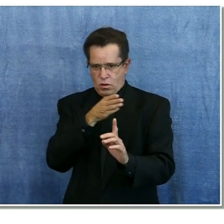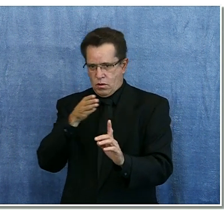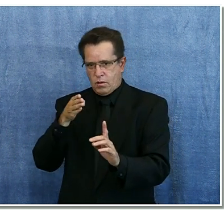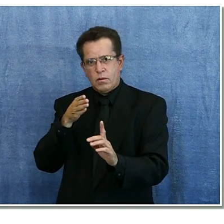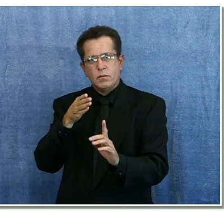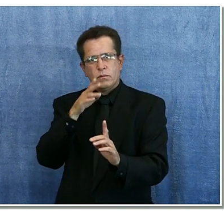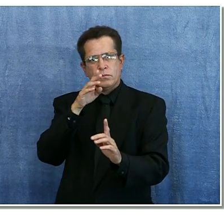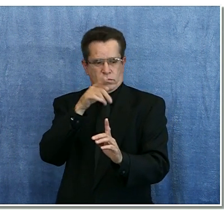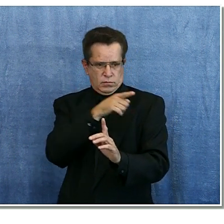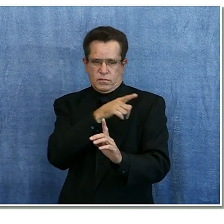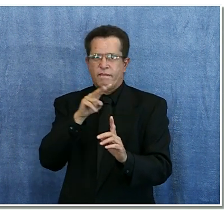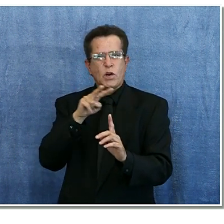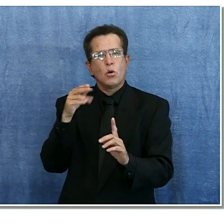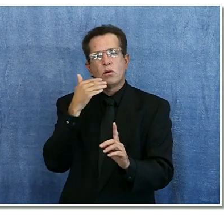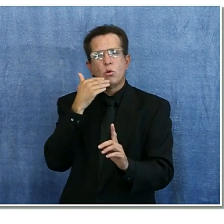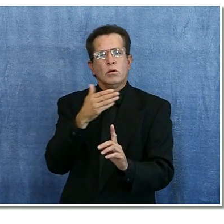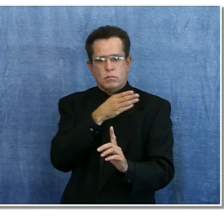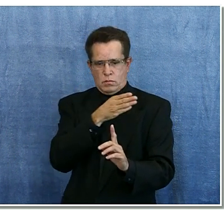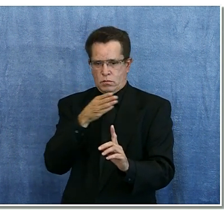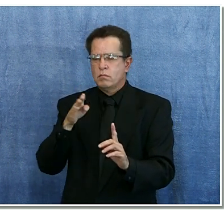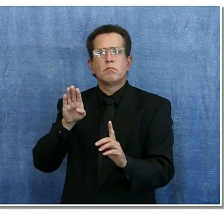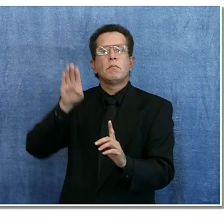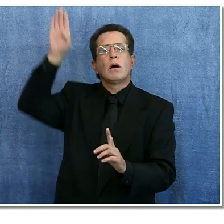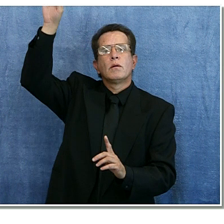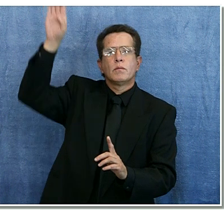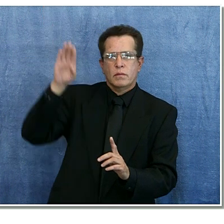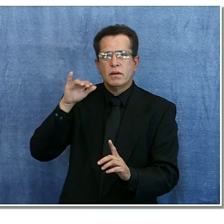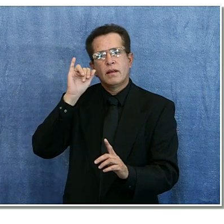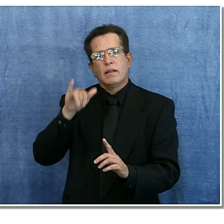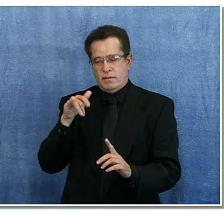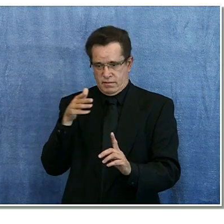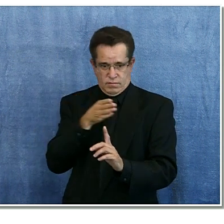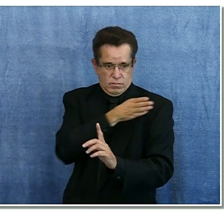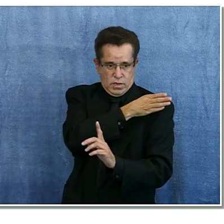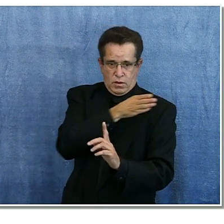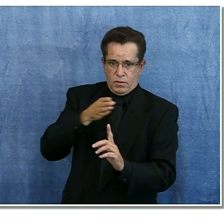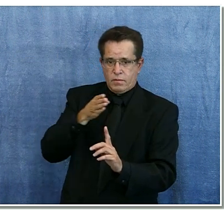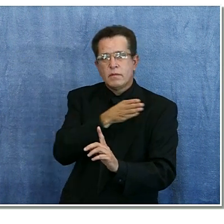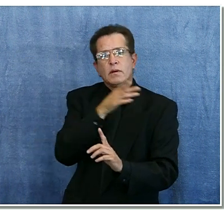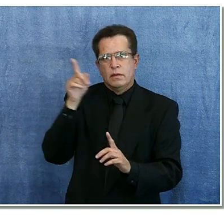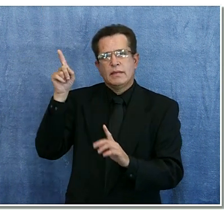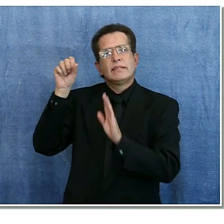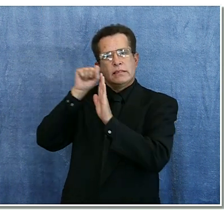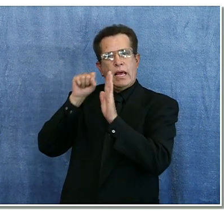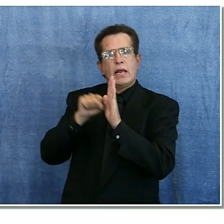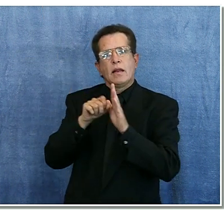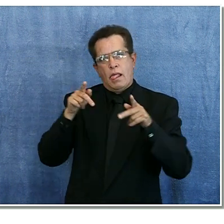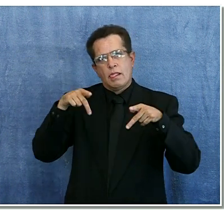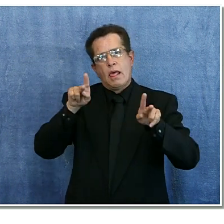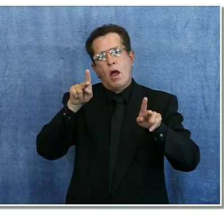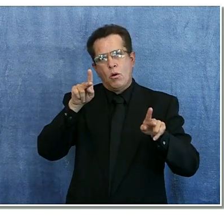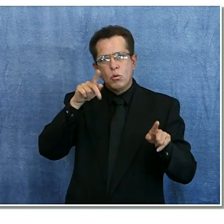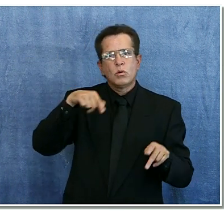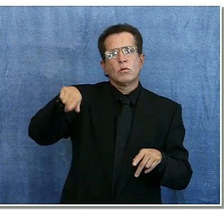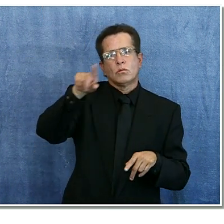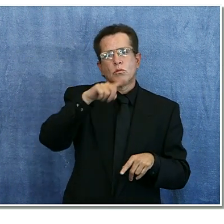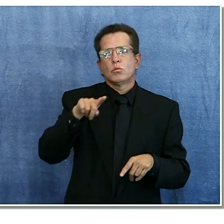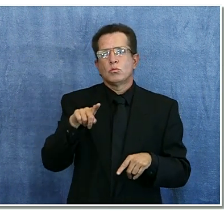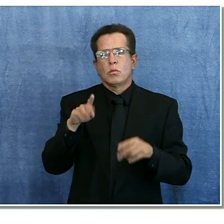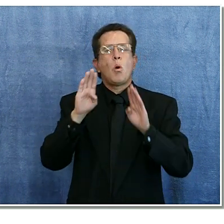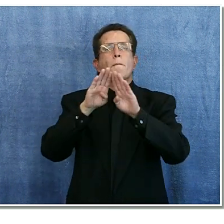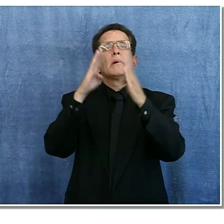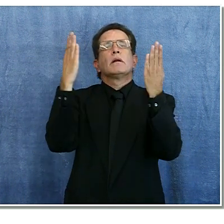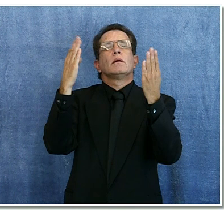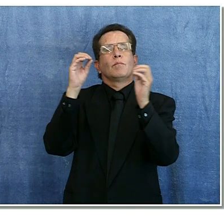here, the state allowed counties to increase